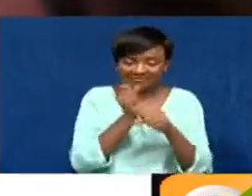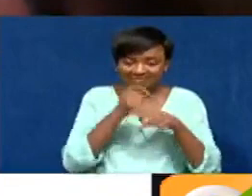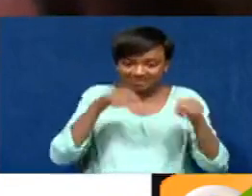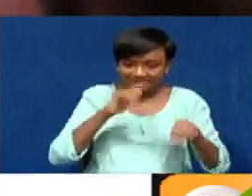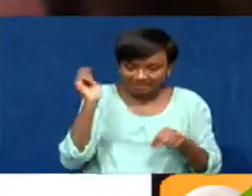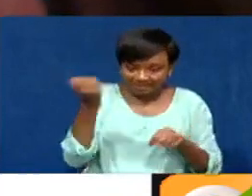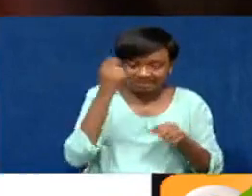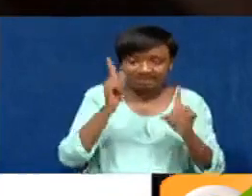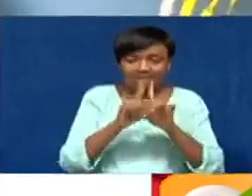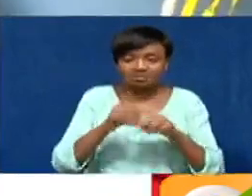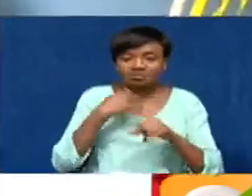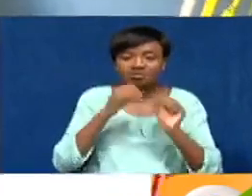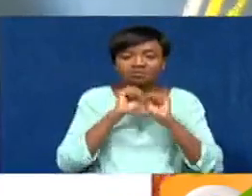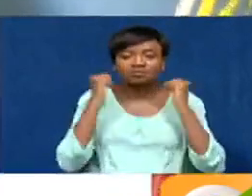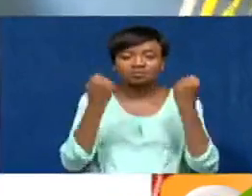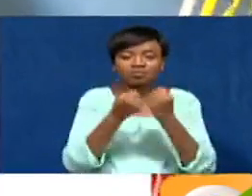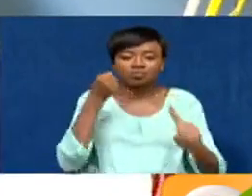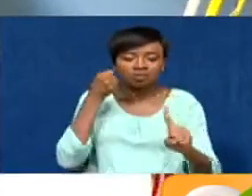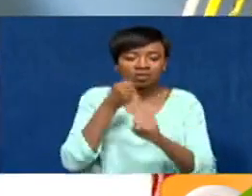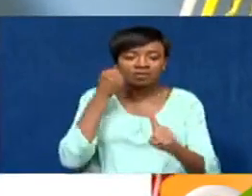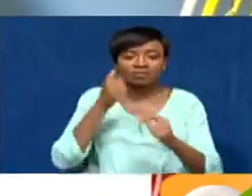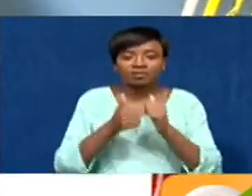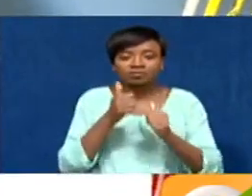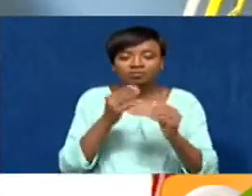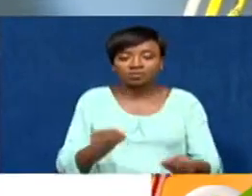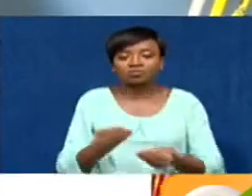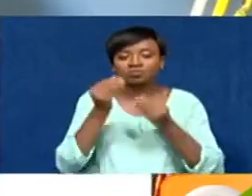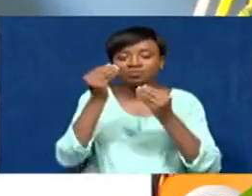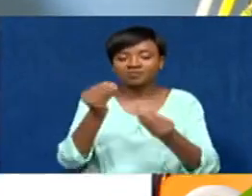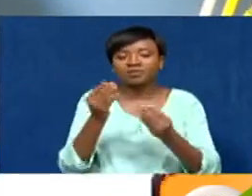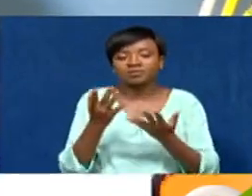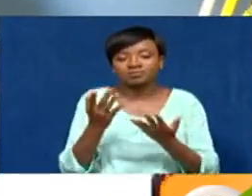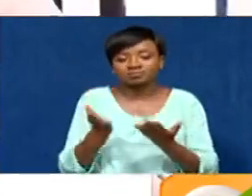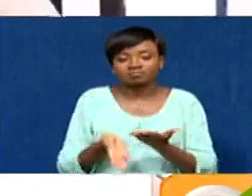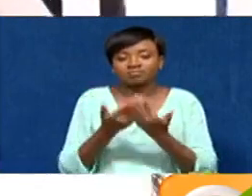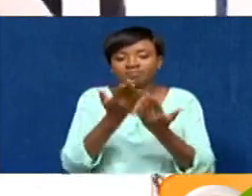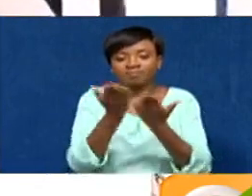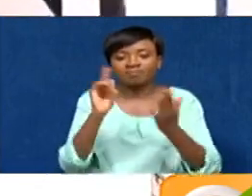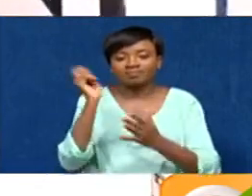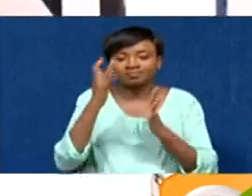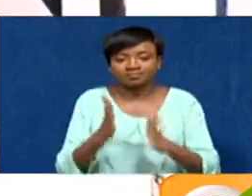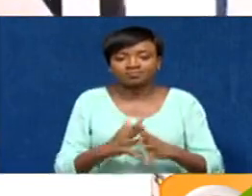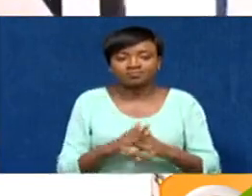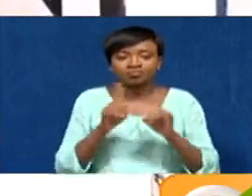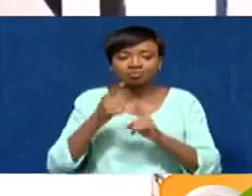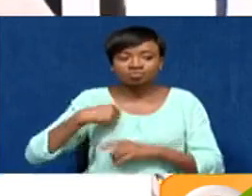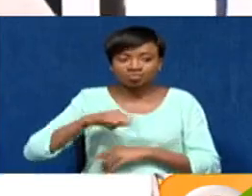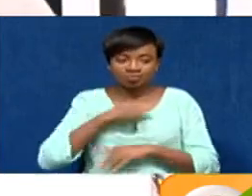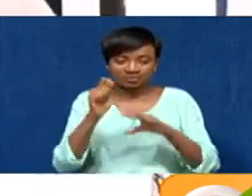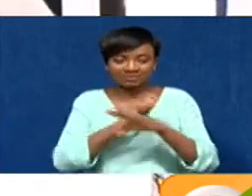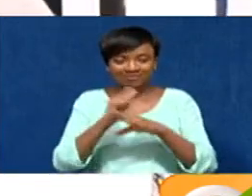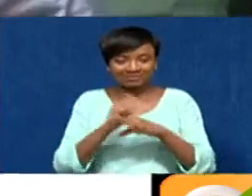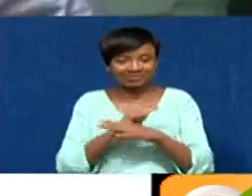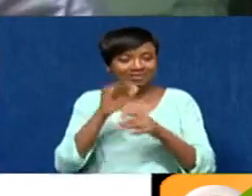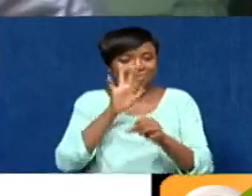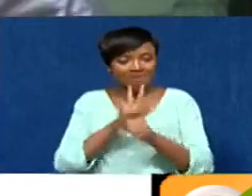and the social impact it brings with providing a means of livelihood for fellow Kenyans. We've had to train on the job a